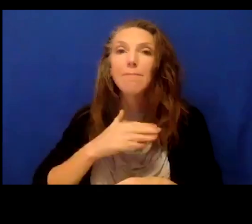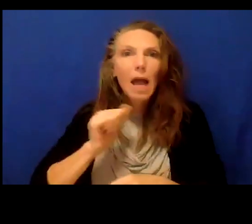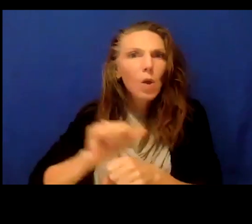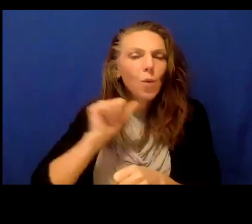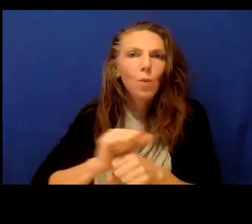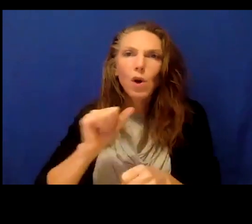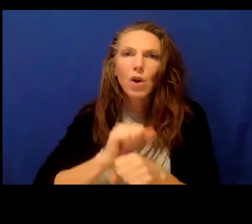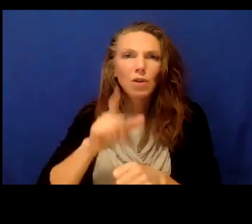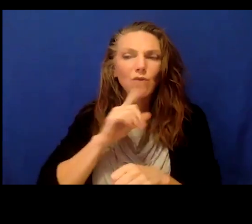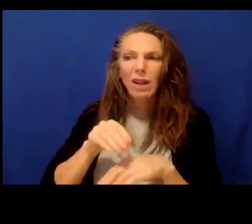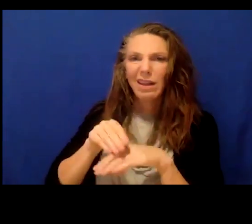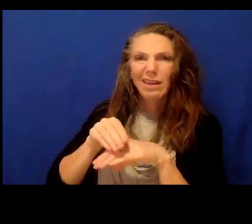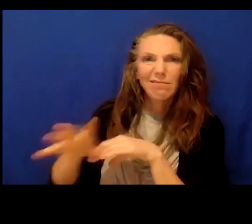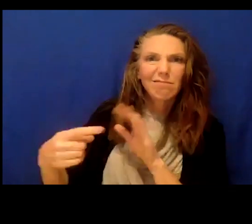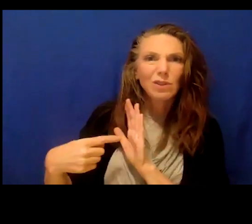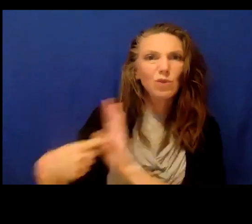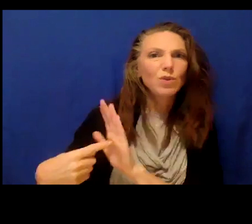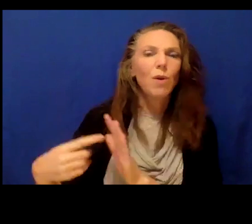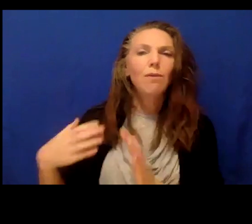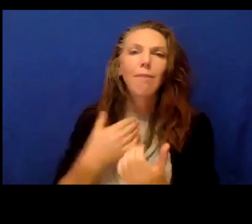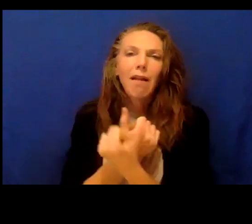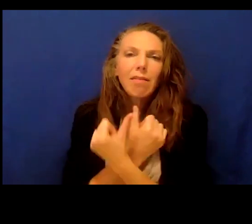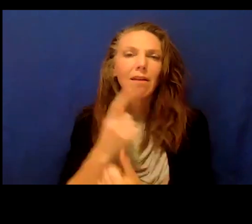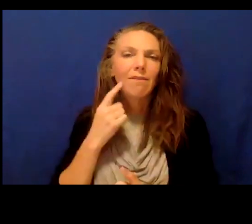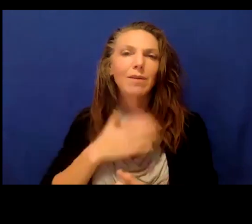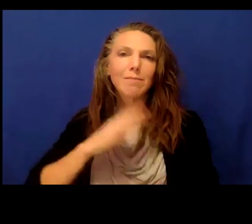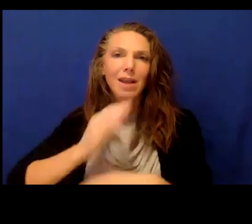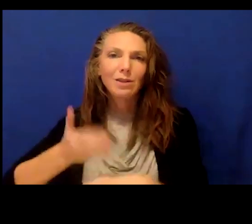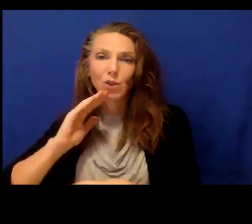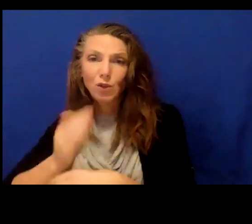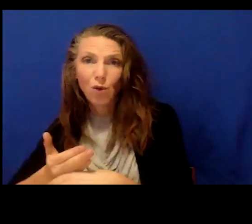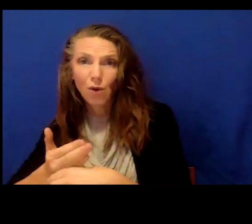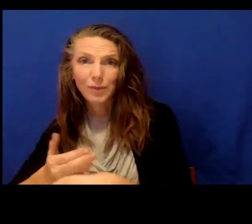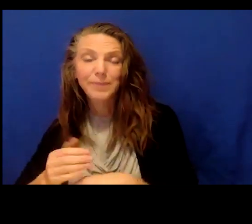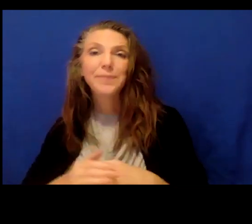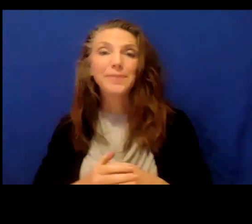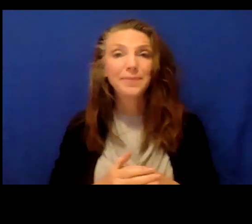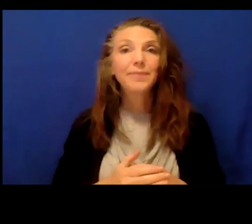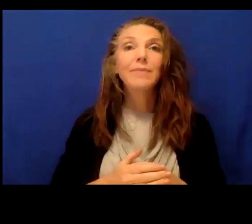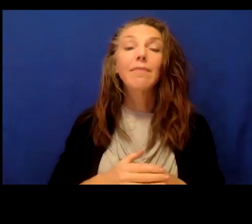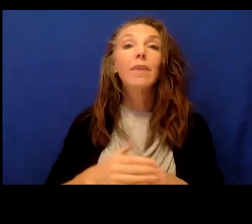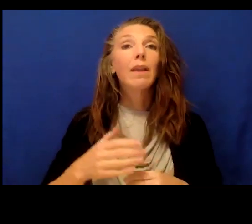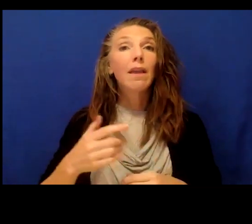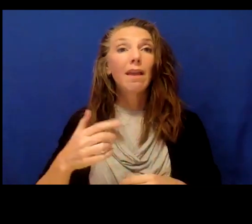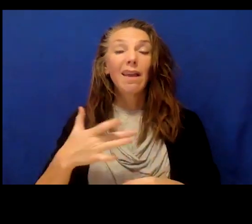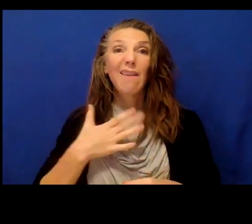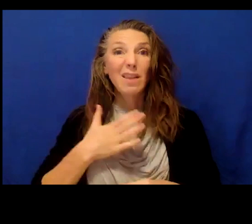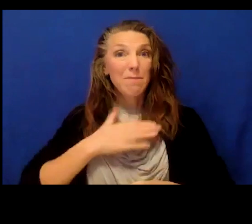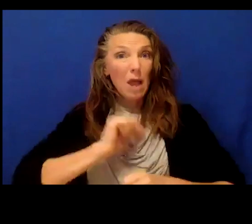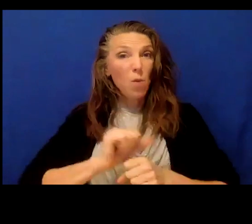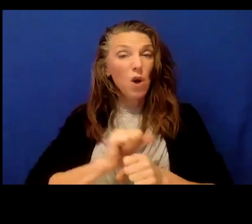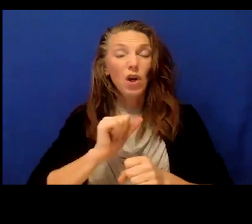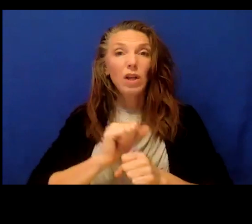Goldie. And it is a really critical value of mine, as it is for our field, that we center our work. And